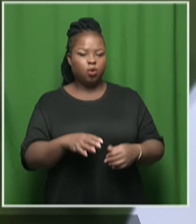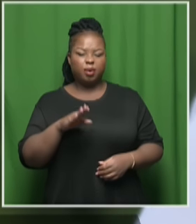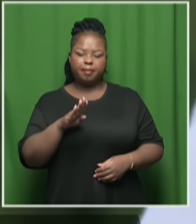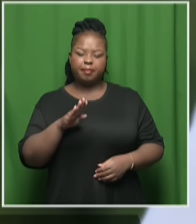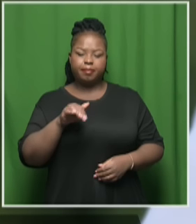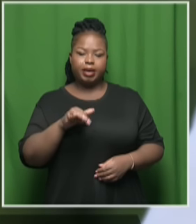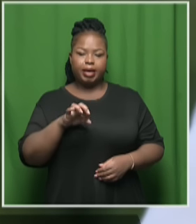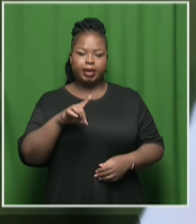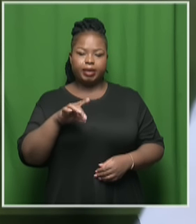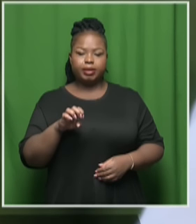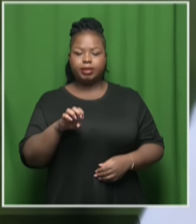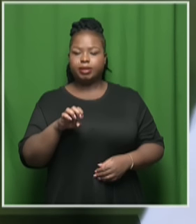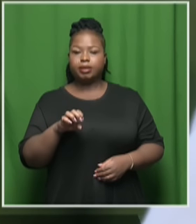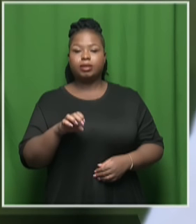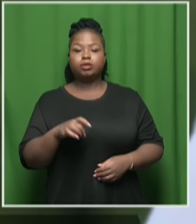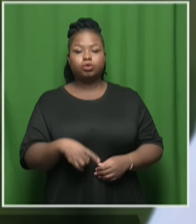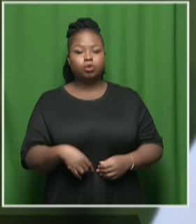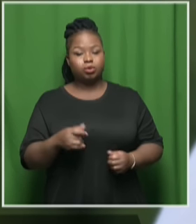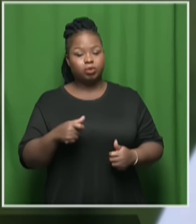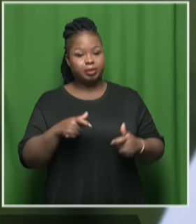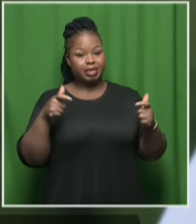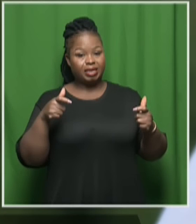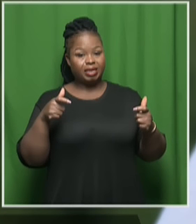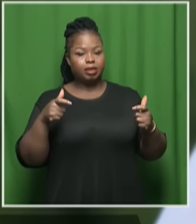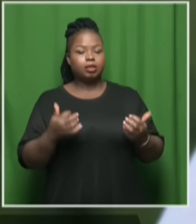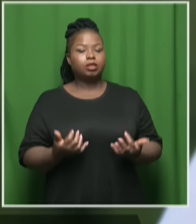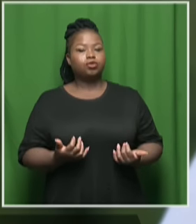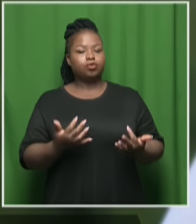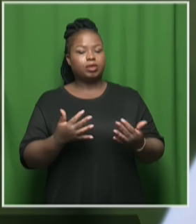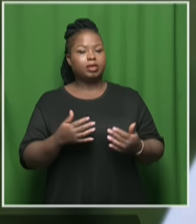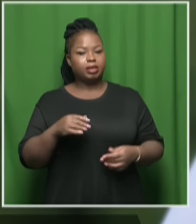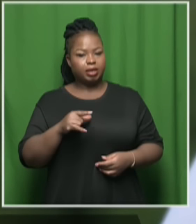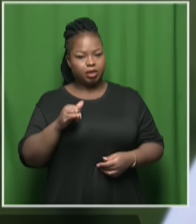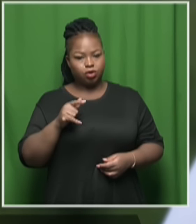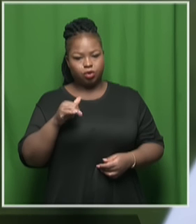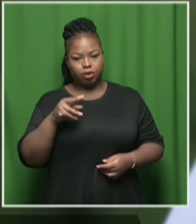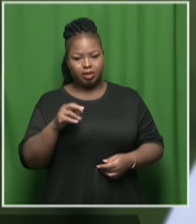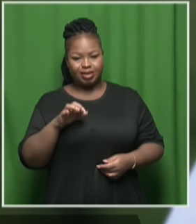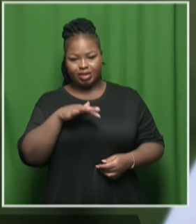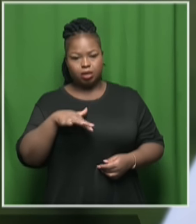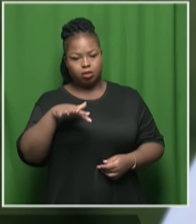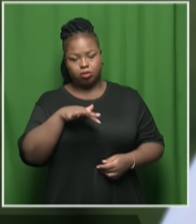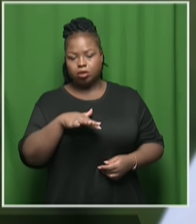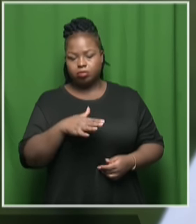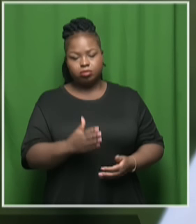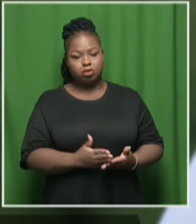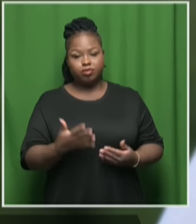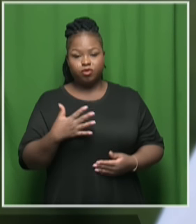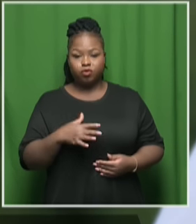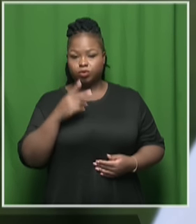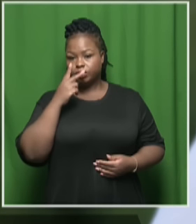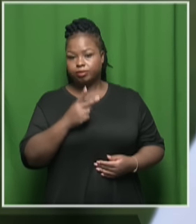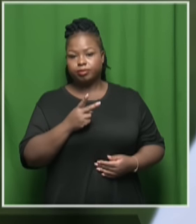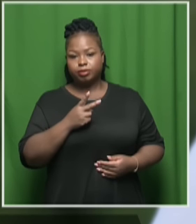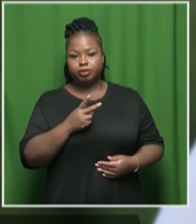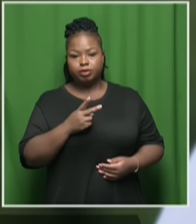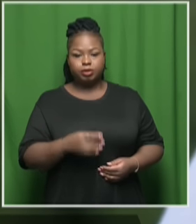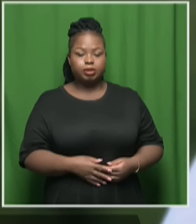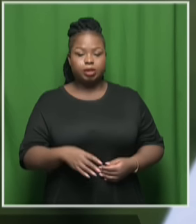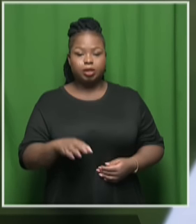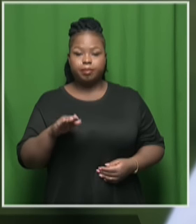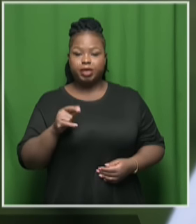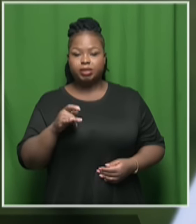Canyon being the third biggest canyon in the world, but the largest green canyon. So a lot of the sites along there, the iconic, if you want to go to the